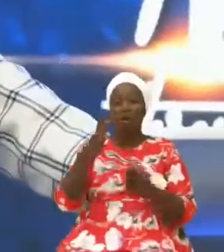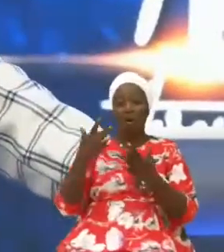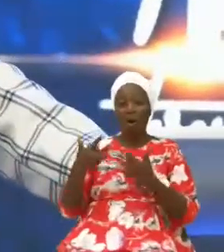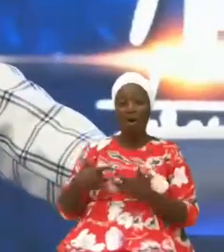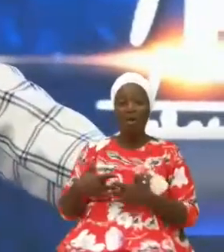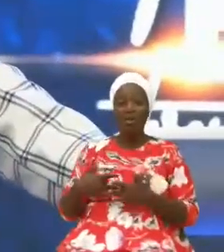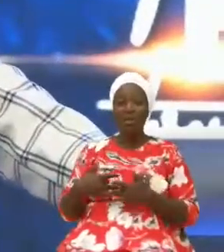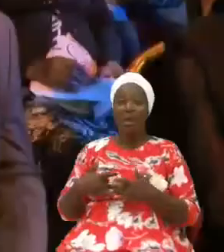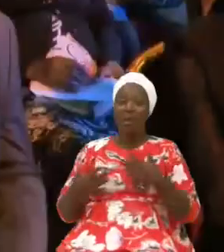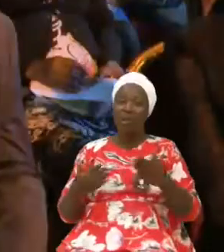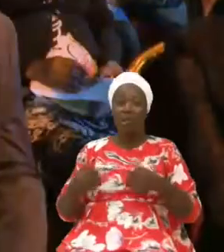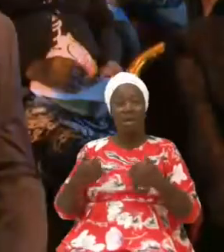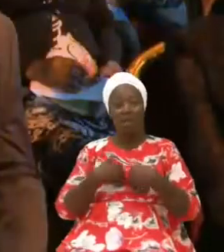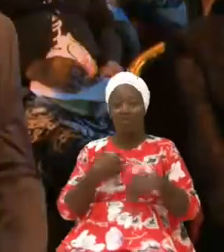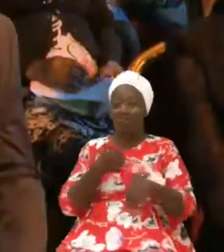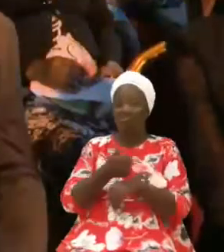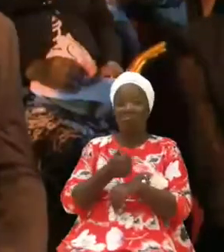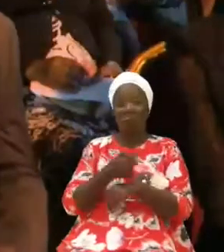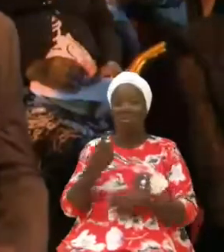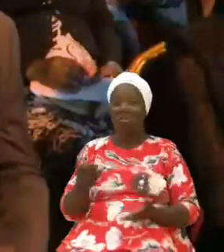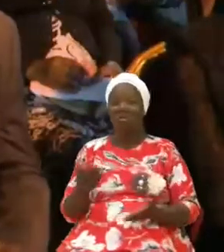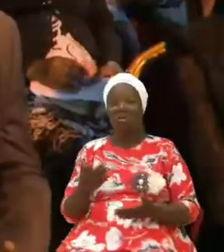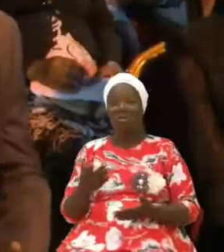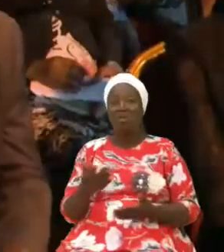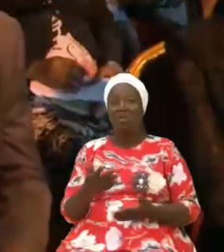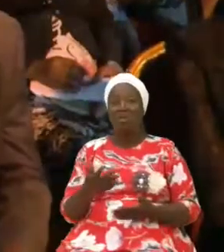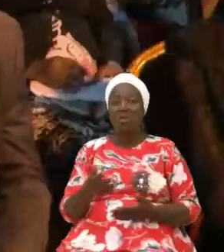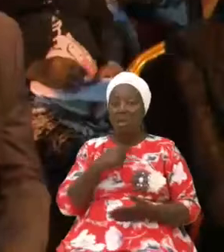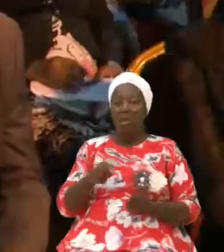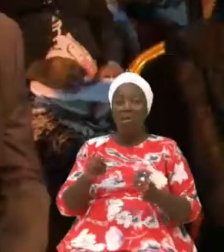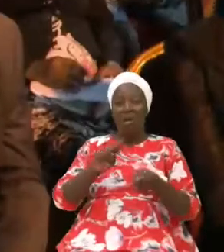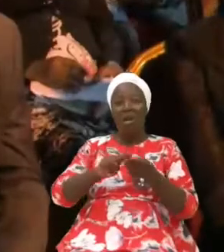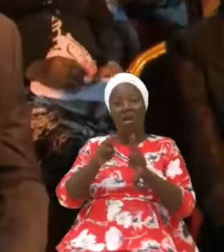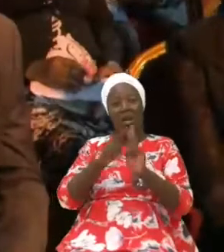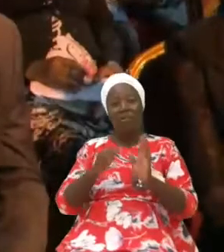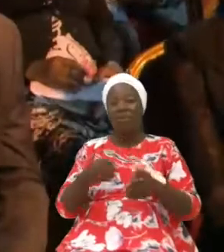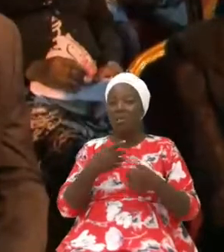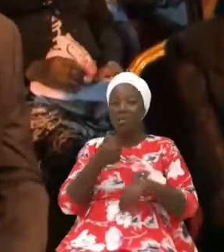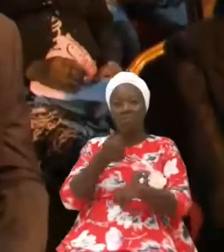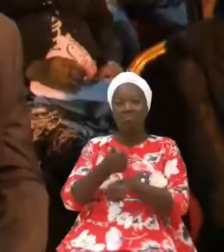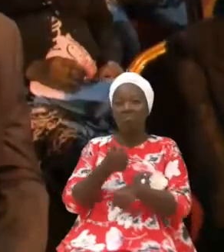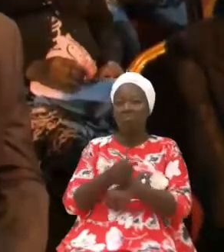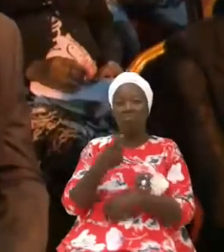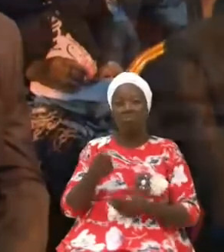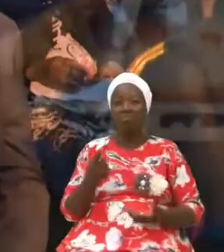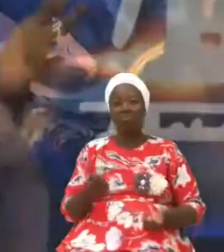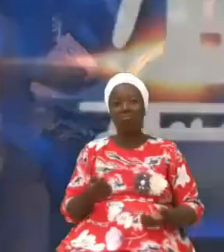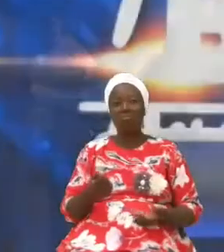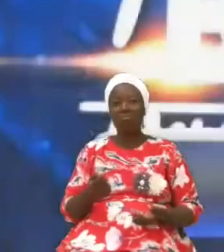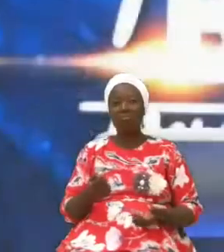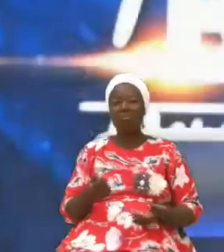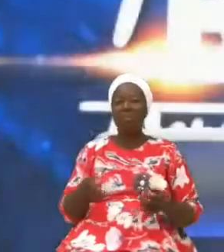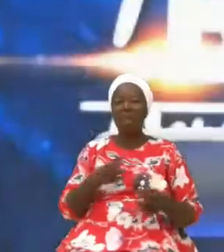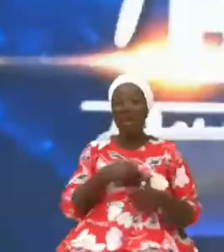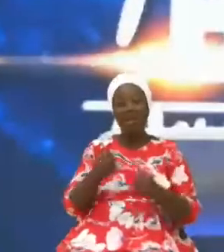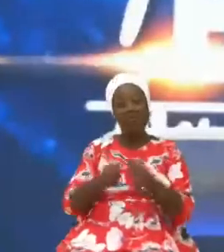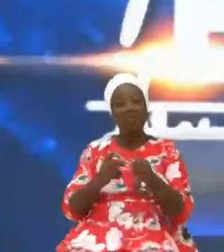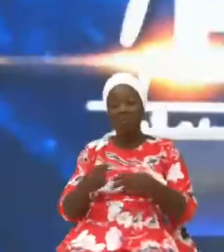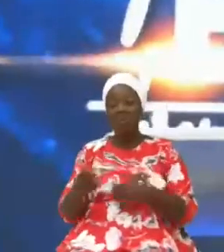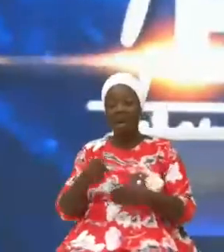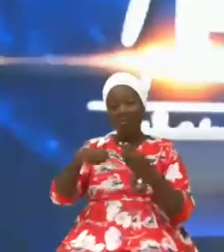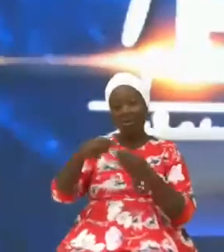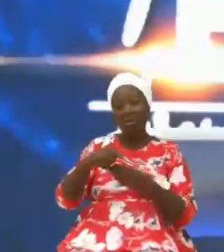salvation will come to you. Your heart might have accused you. The neighbors might have accused